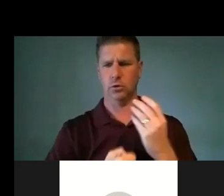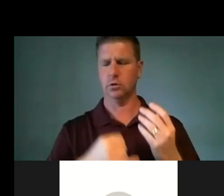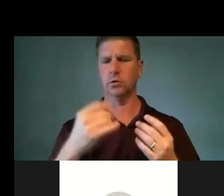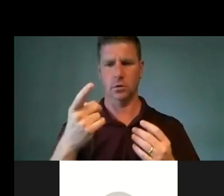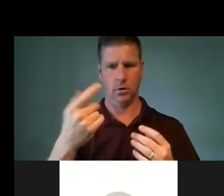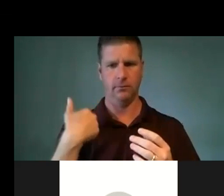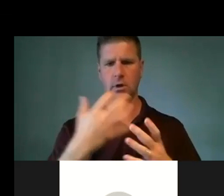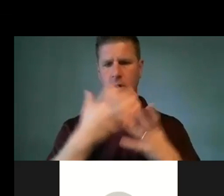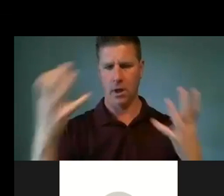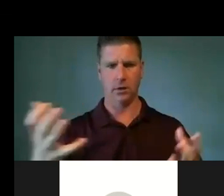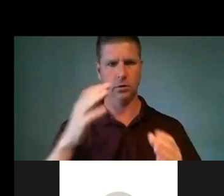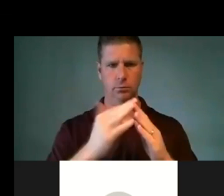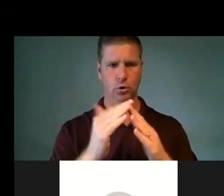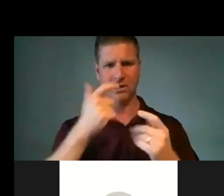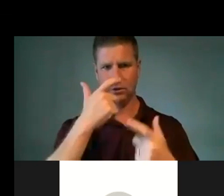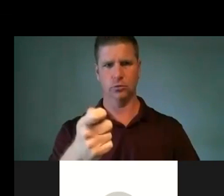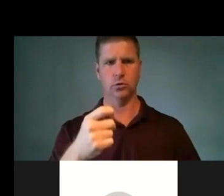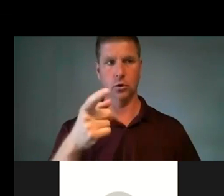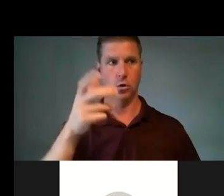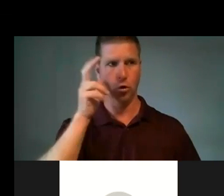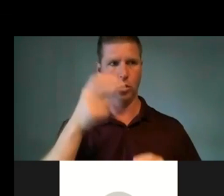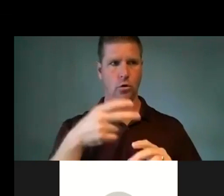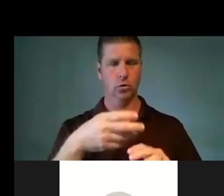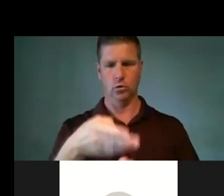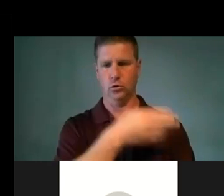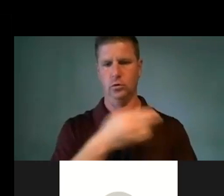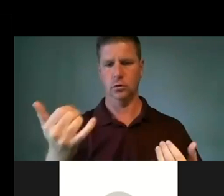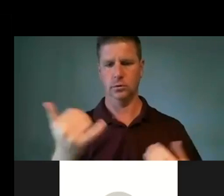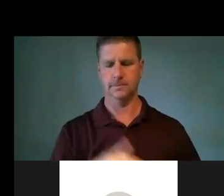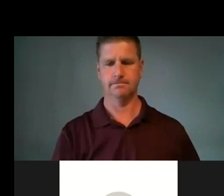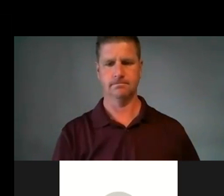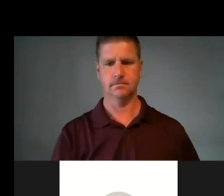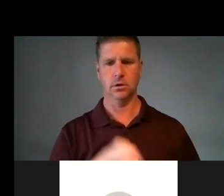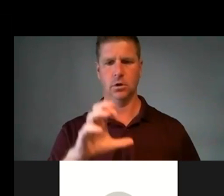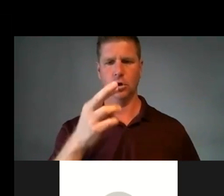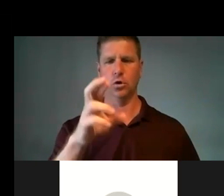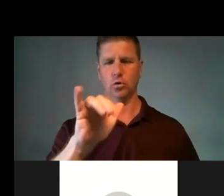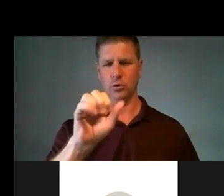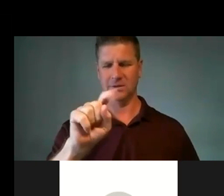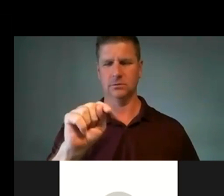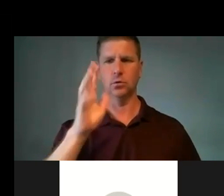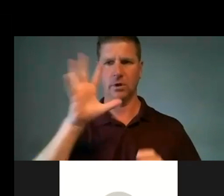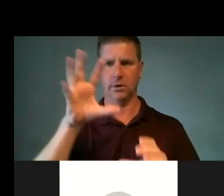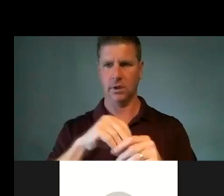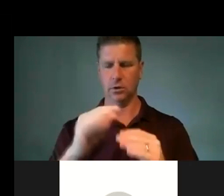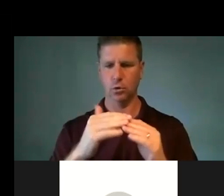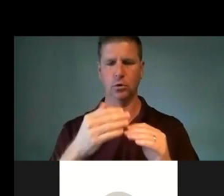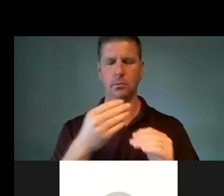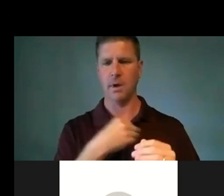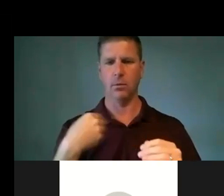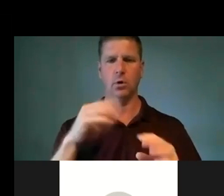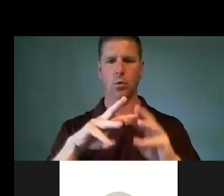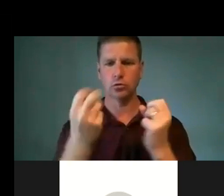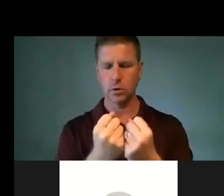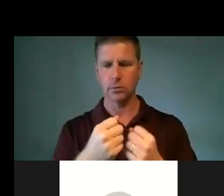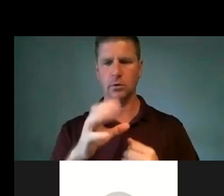significant community interest, as you heard earlier today. Krish will continue to engage community members to workshop the concept